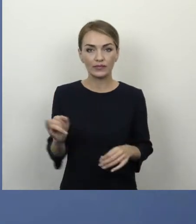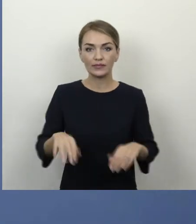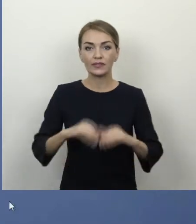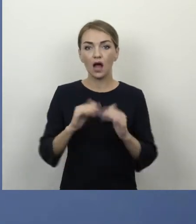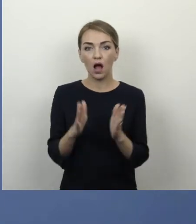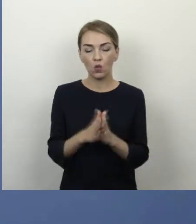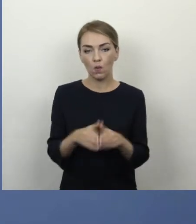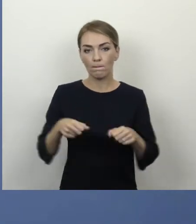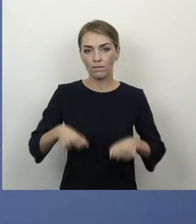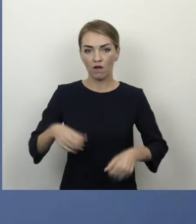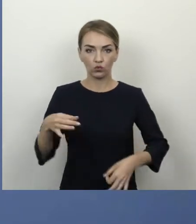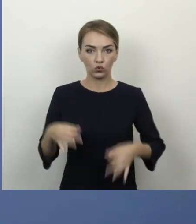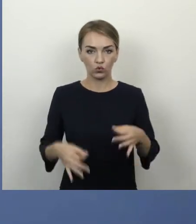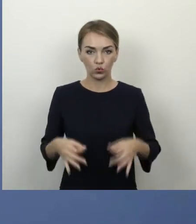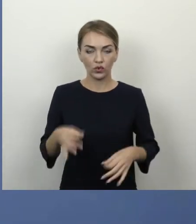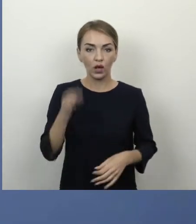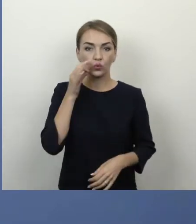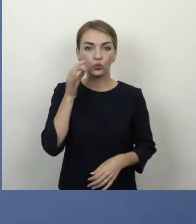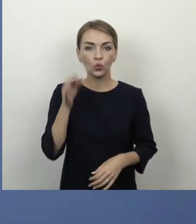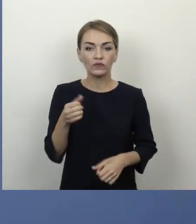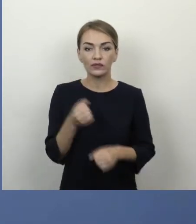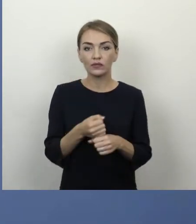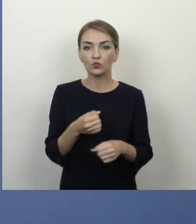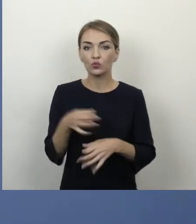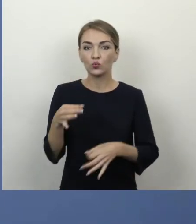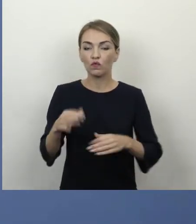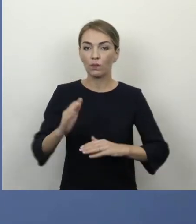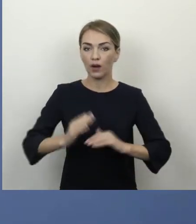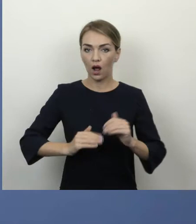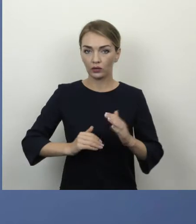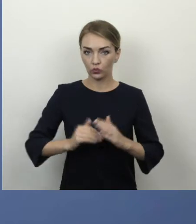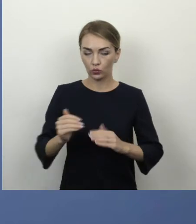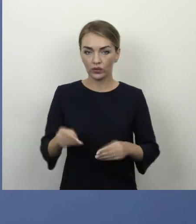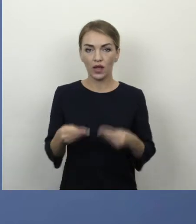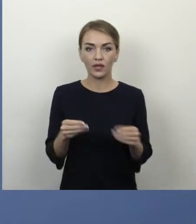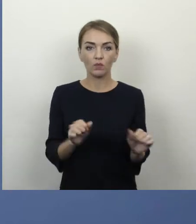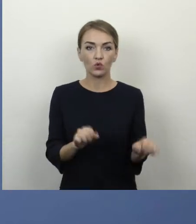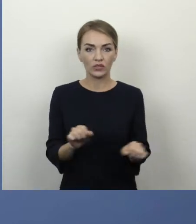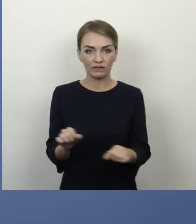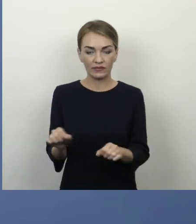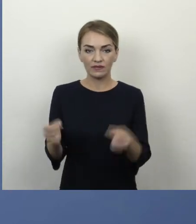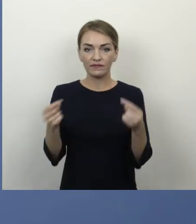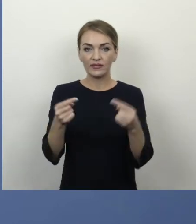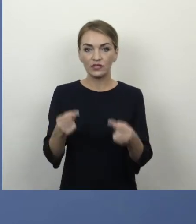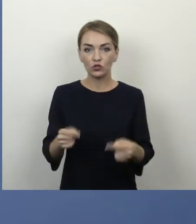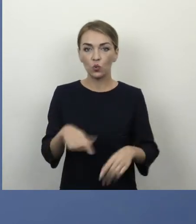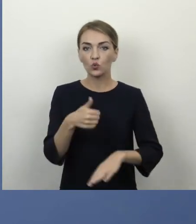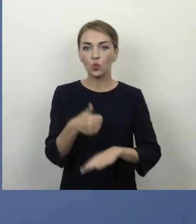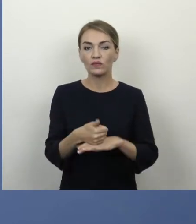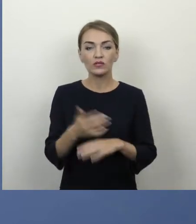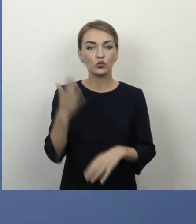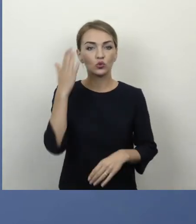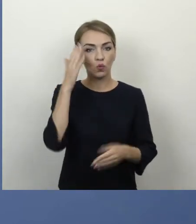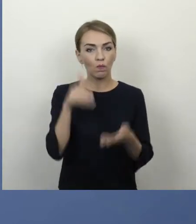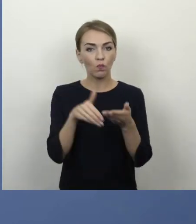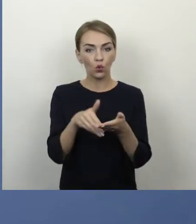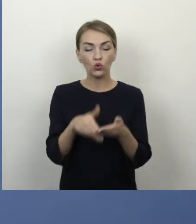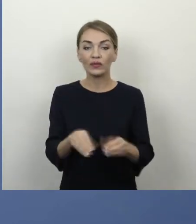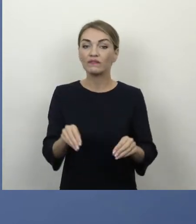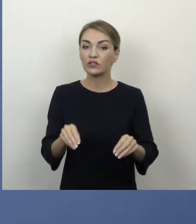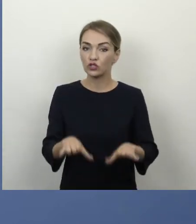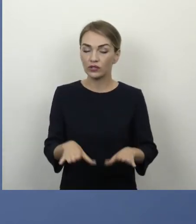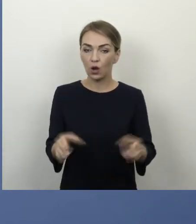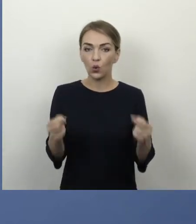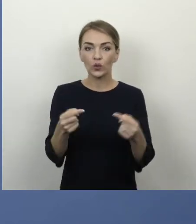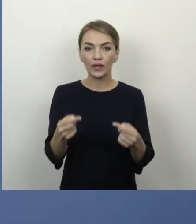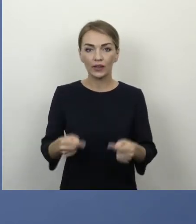improves the perception of the public of the fairness of justice. Based